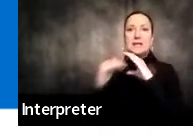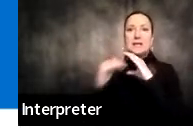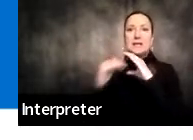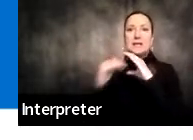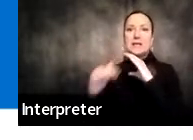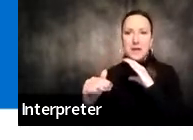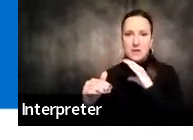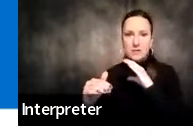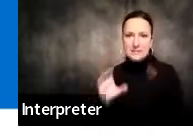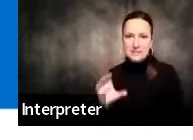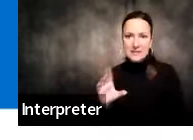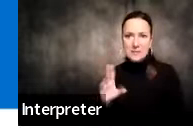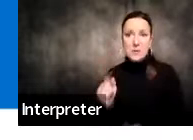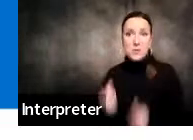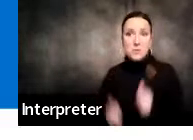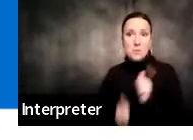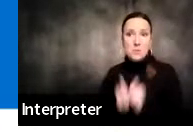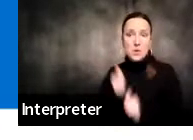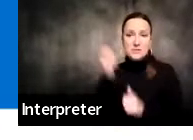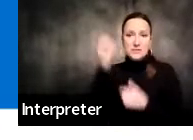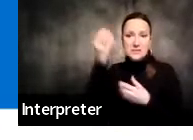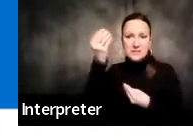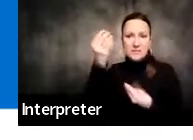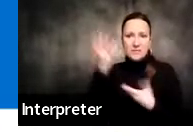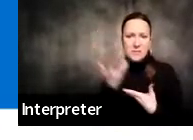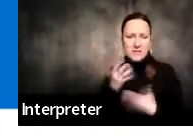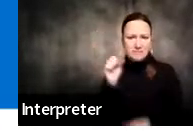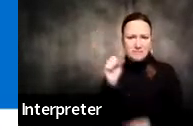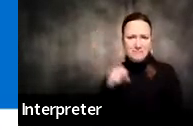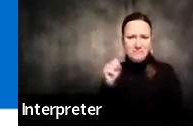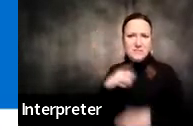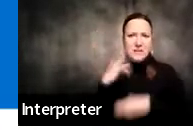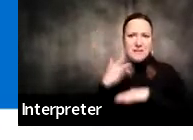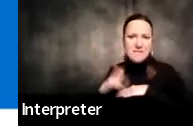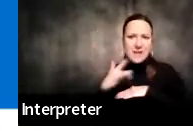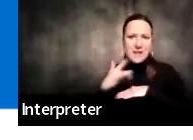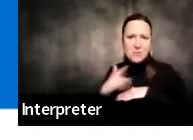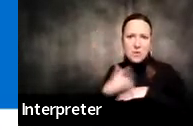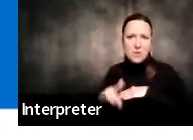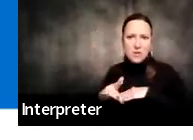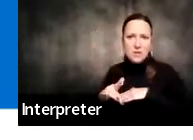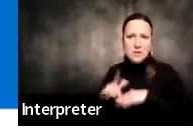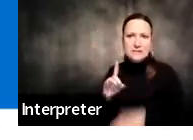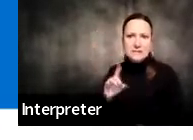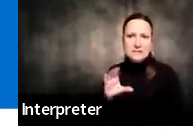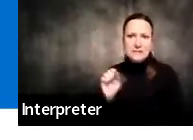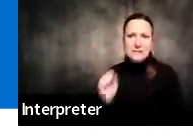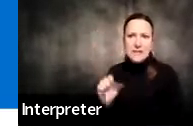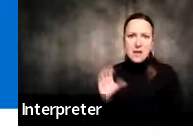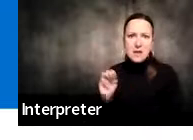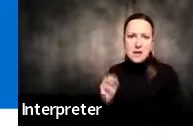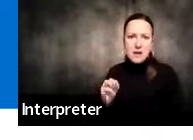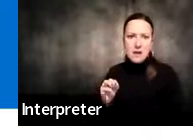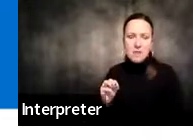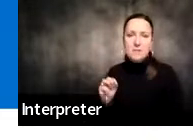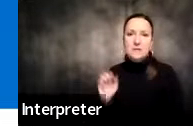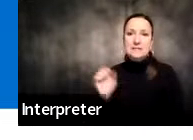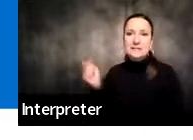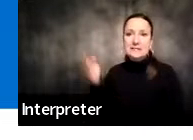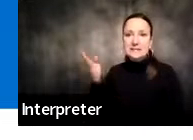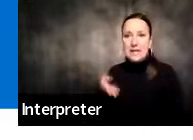the majority of this information is available on dcwater.com/lead. Thank you.